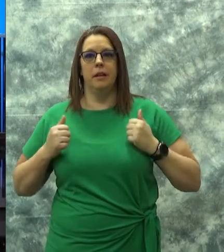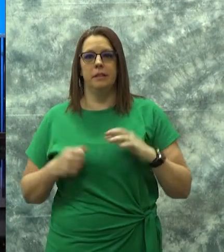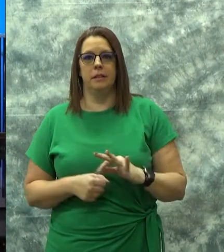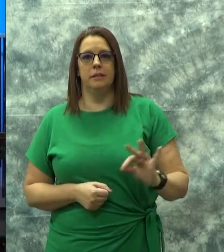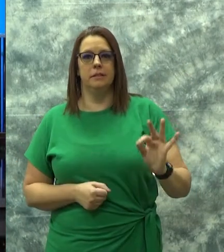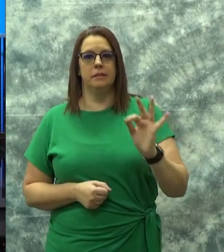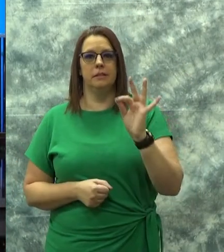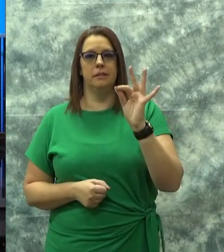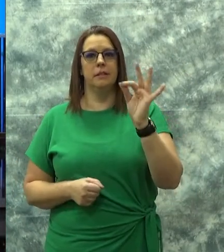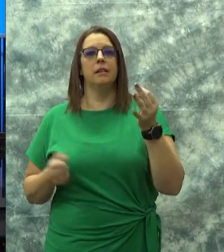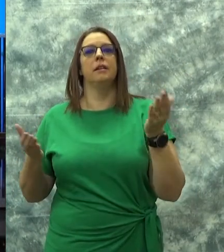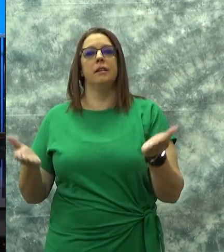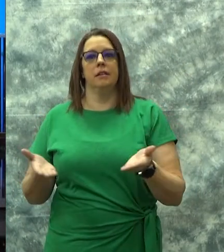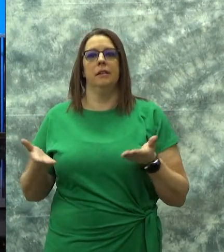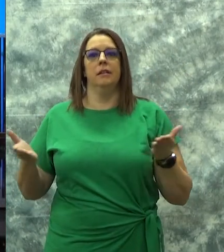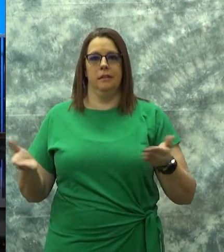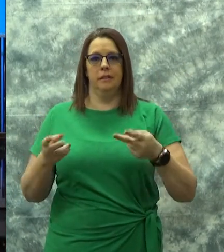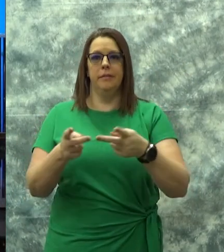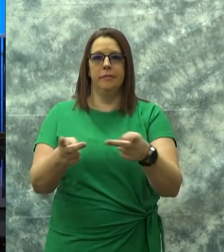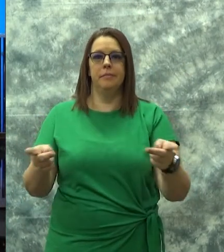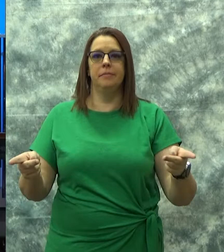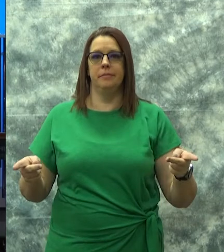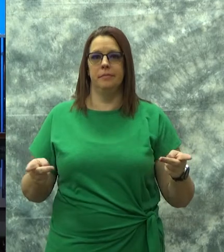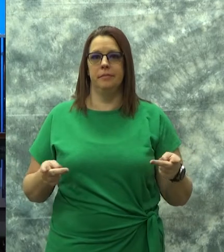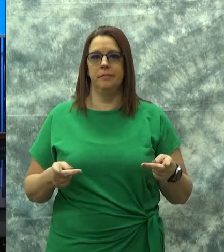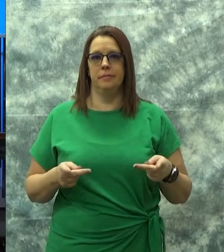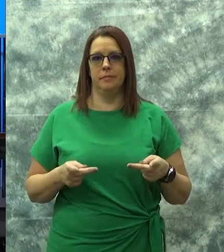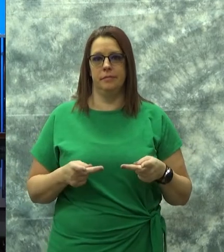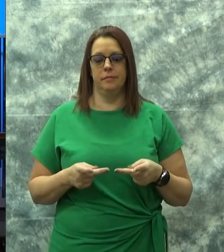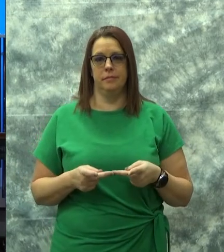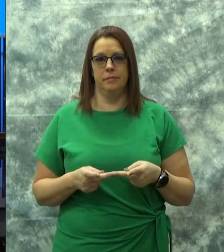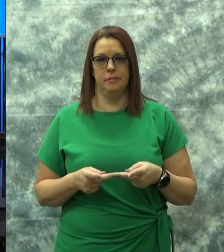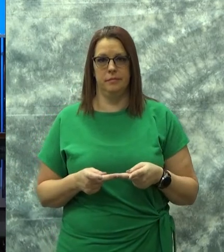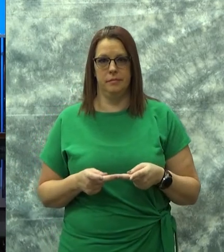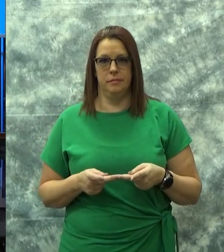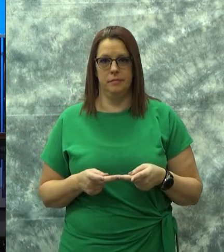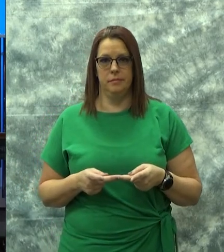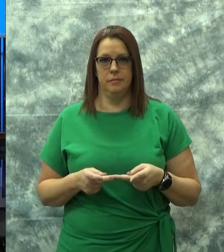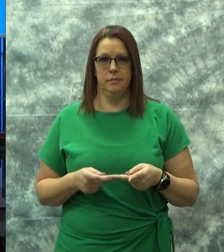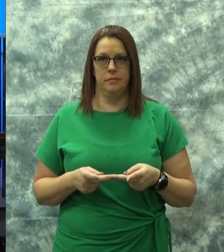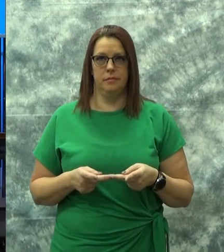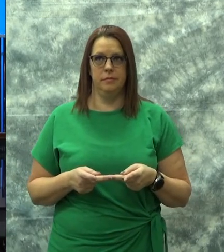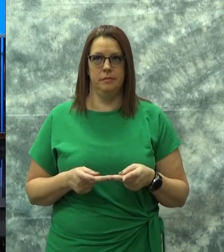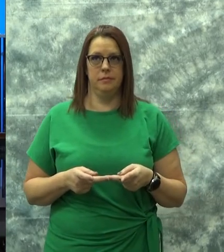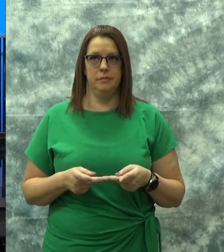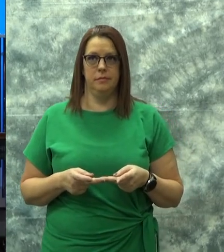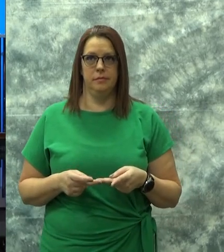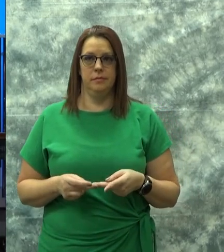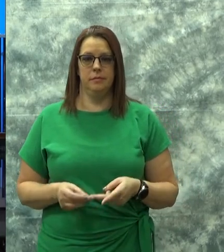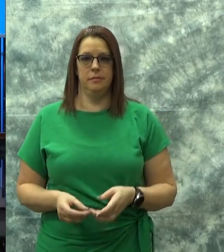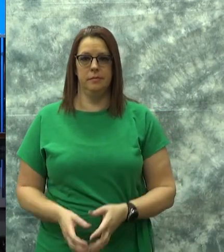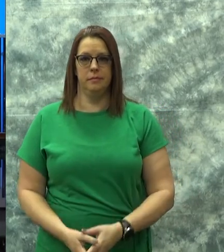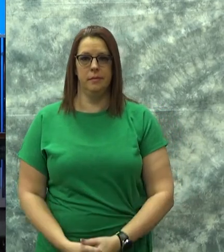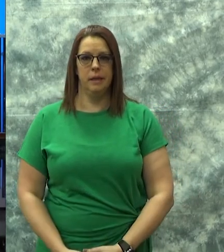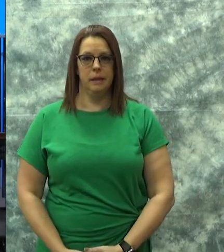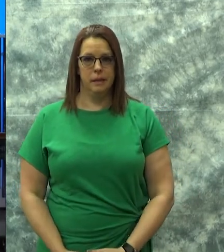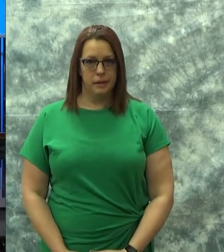Surely the presence of God is in this